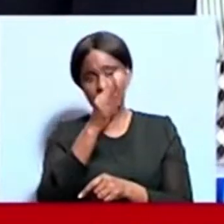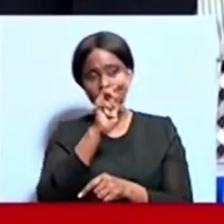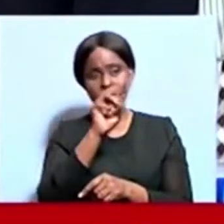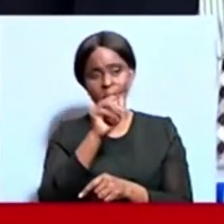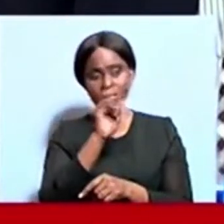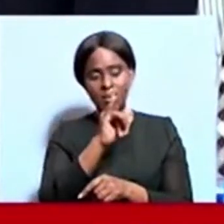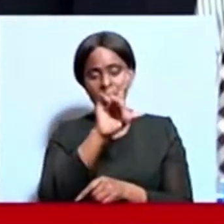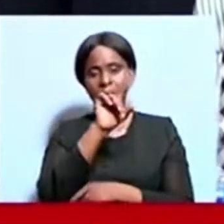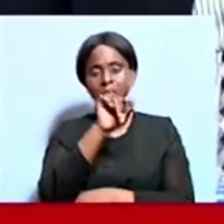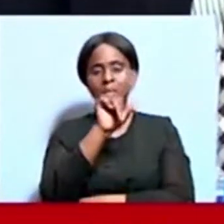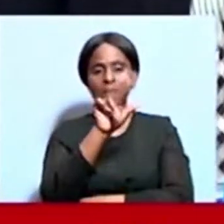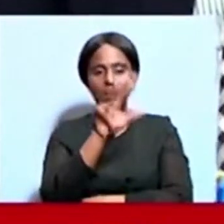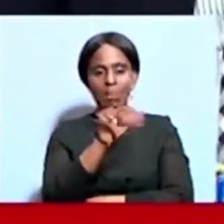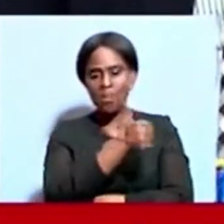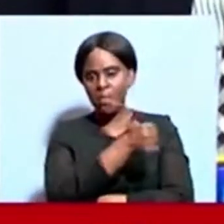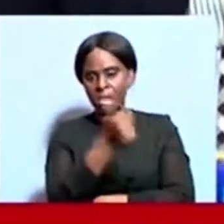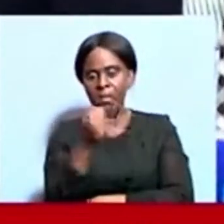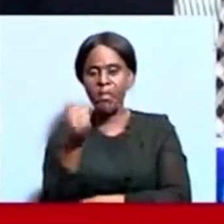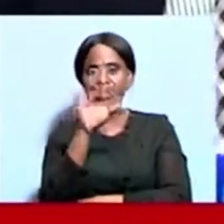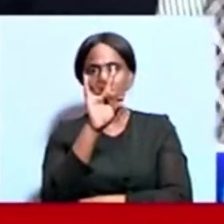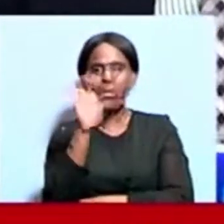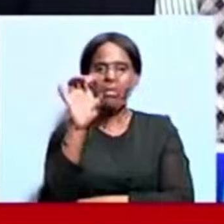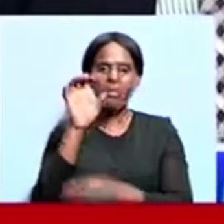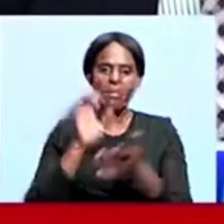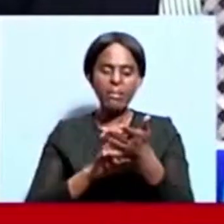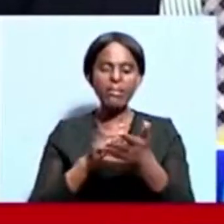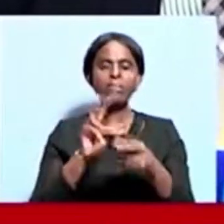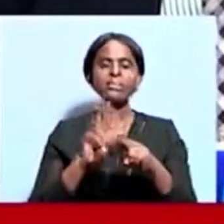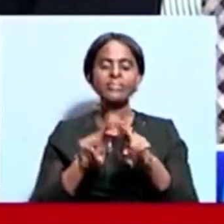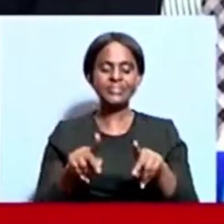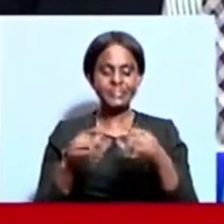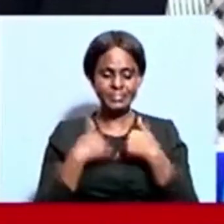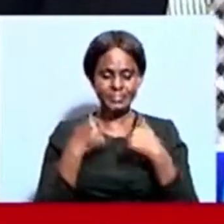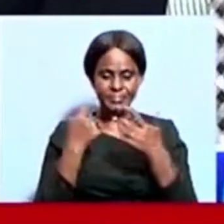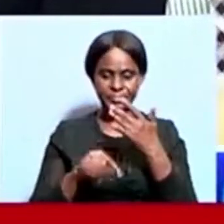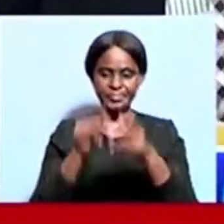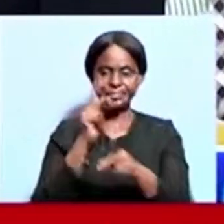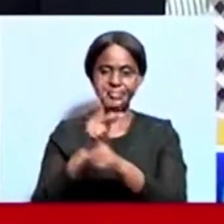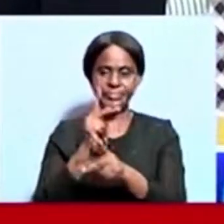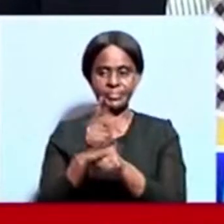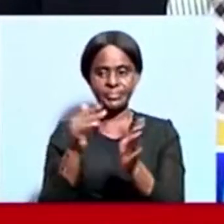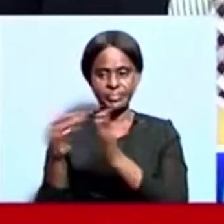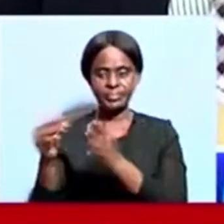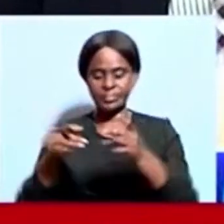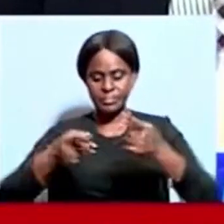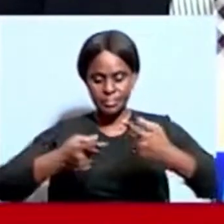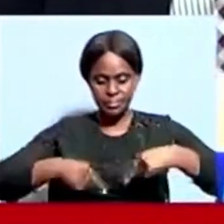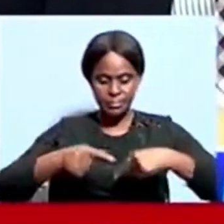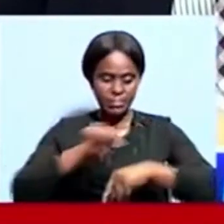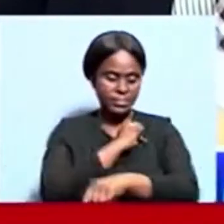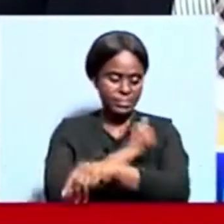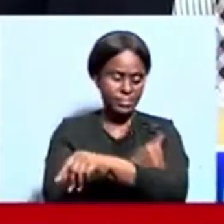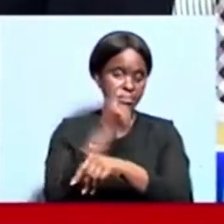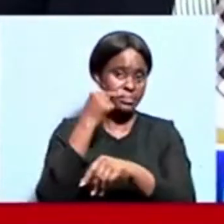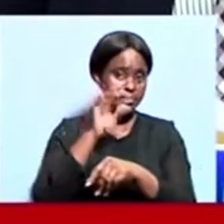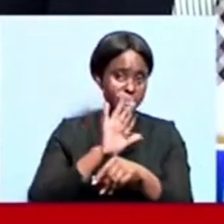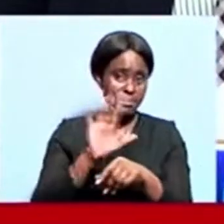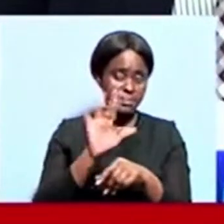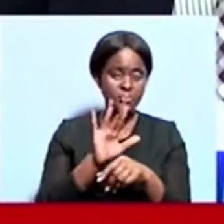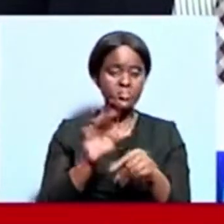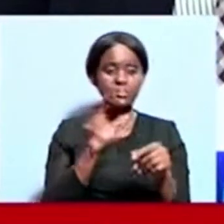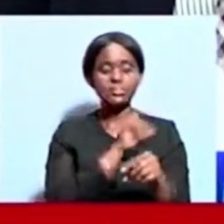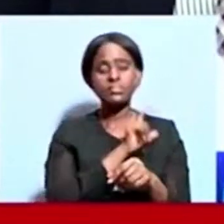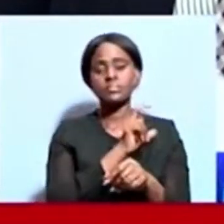2023, which was guiding that another 800,000, Chair, had to be set aside by the local authorities for a